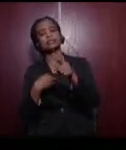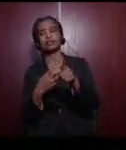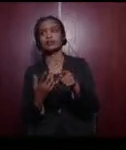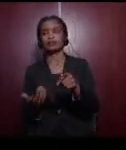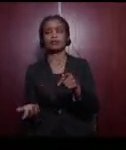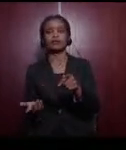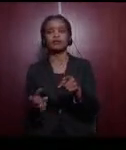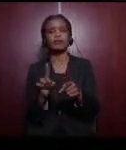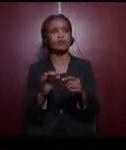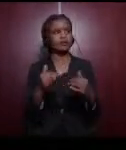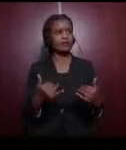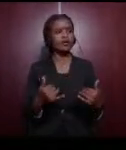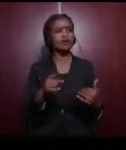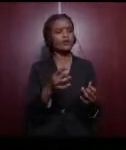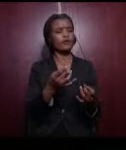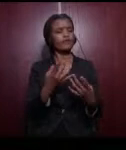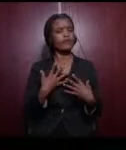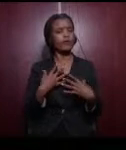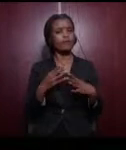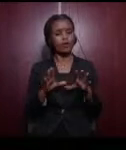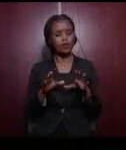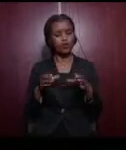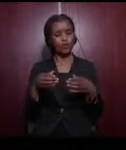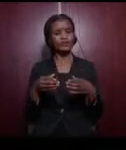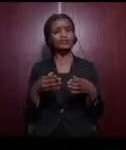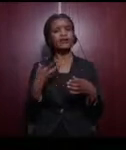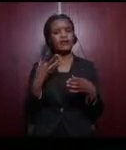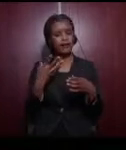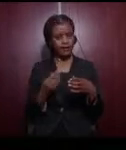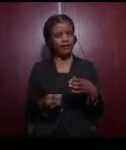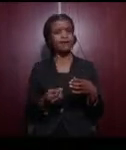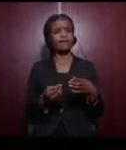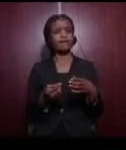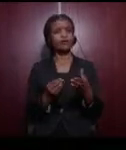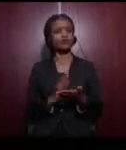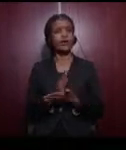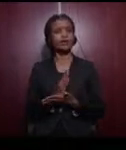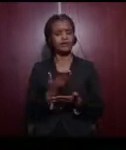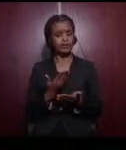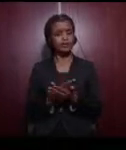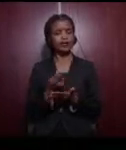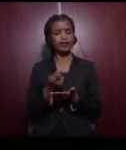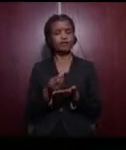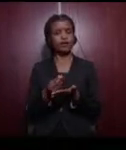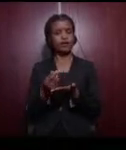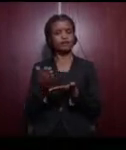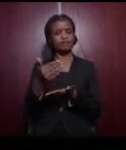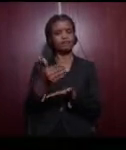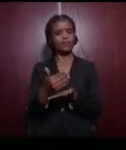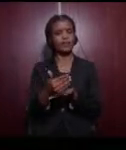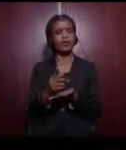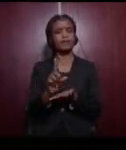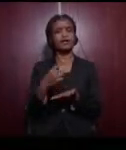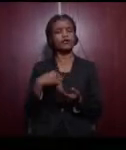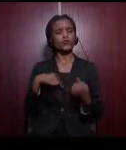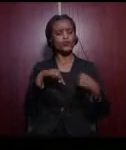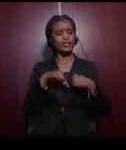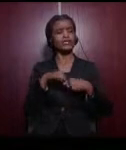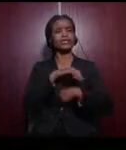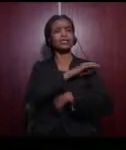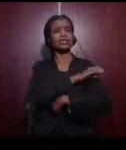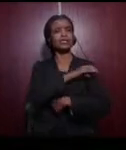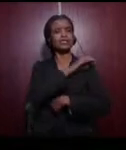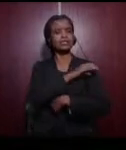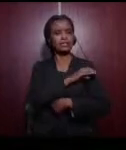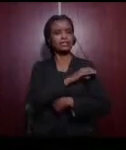etsa di fundraising. But rona as a clinic committee a re tsebe hore di fundraising re thoma kae ho di etsa, di